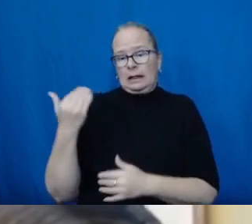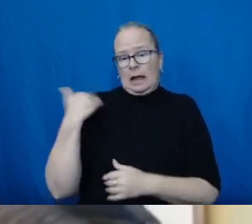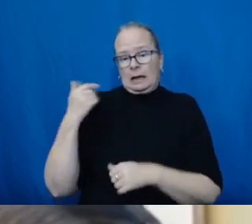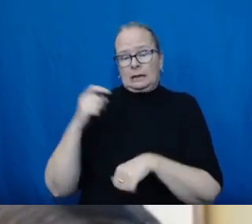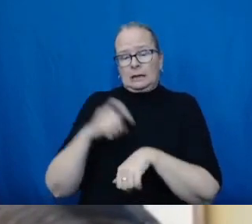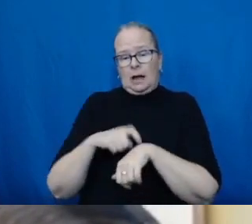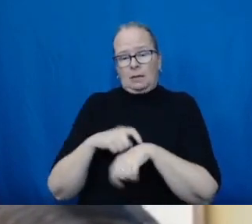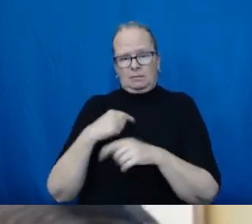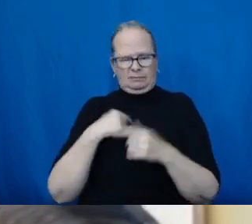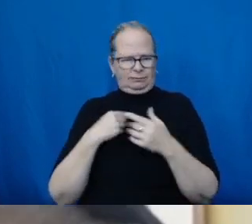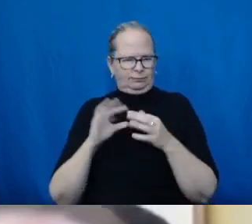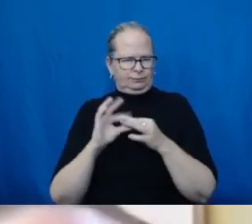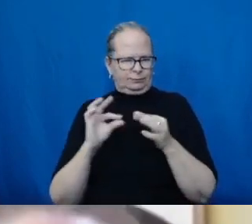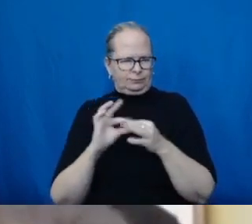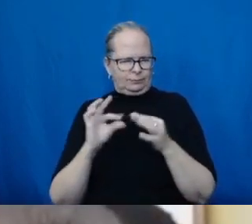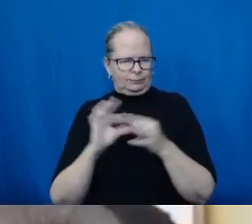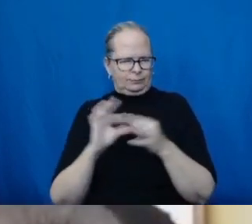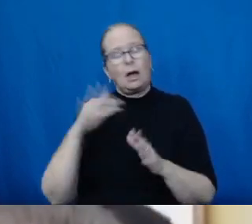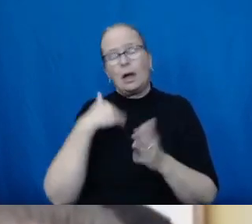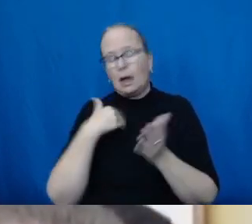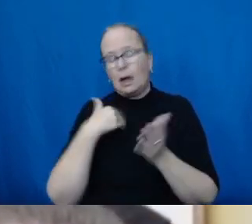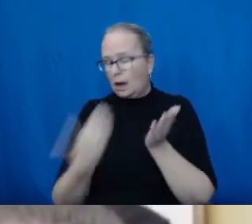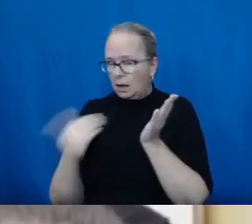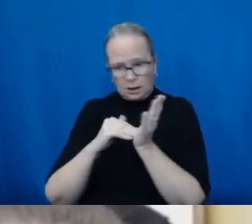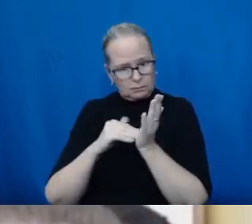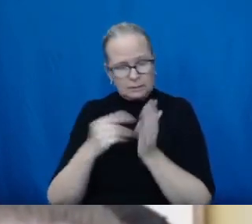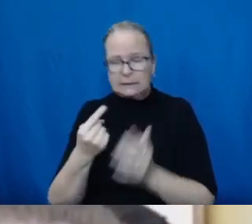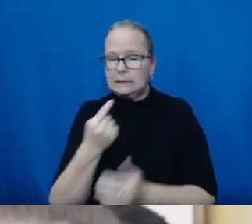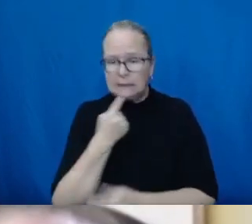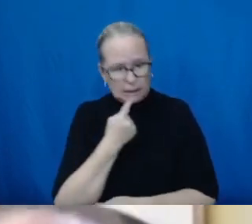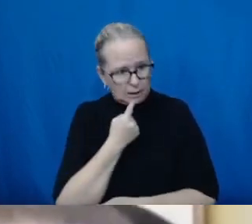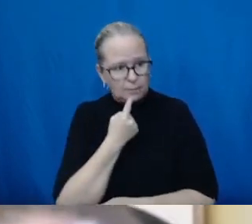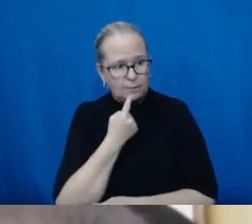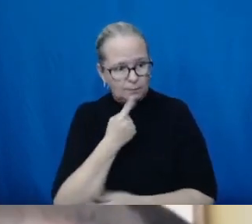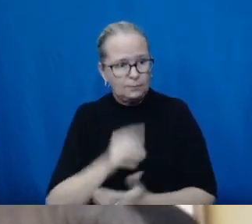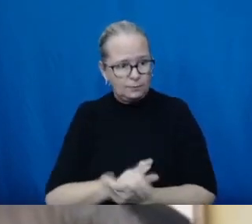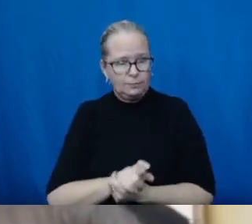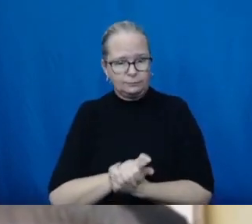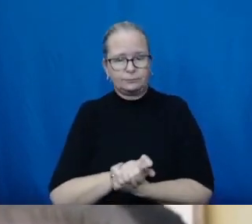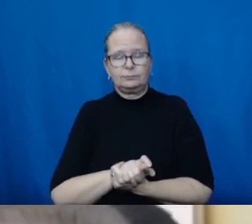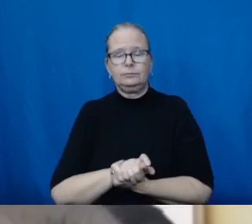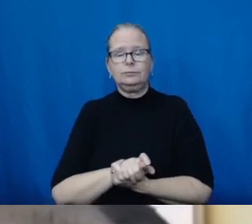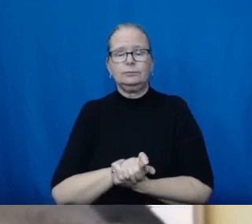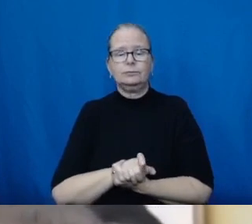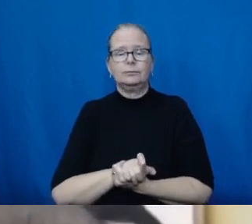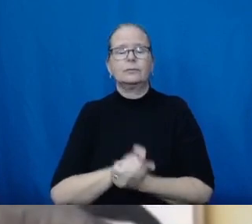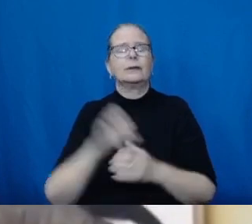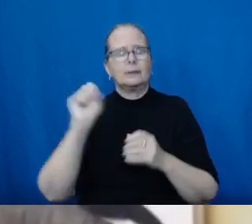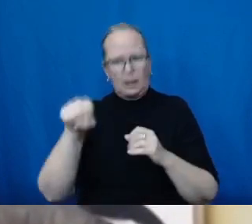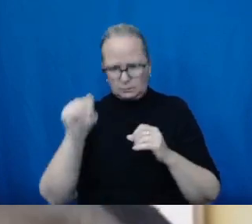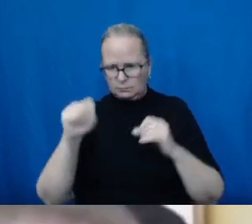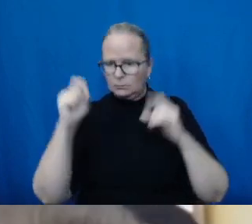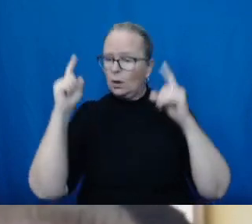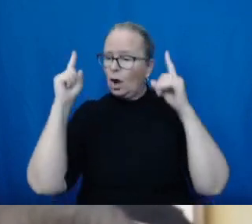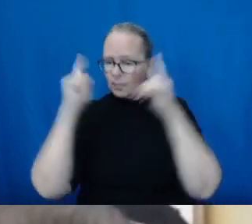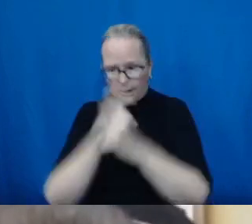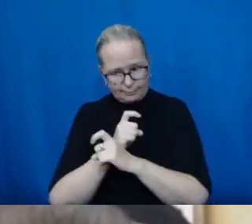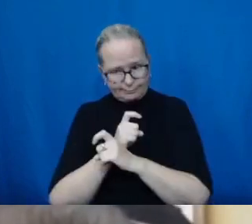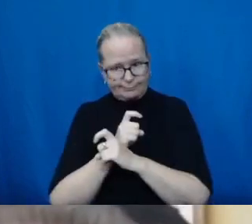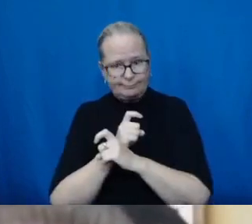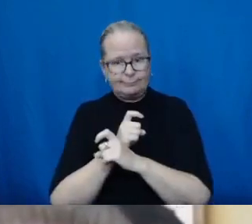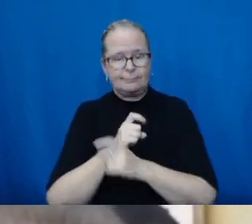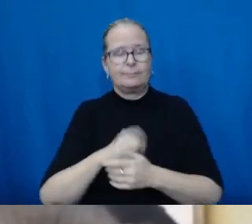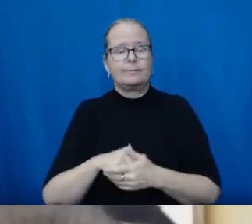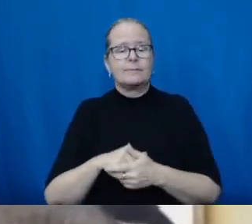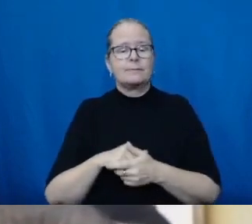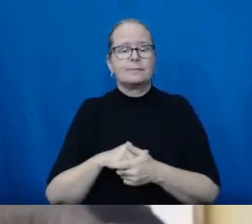it's so complicated, is that this is a systemic failure. This is not an individual failure. In some cases, it's an